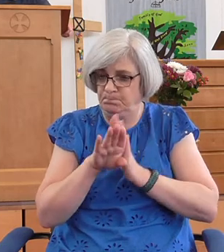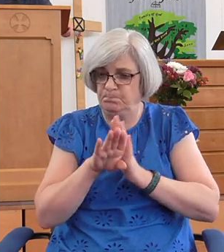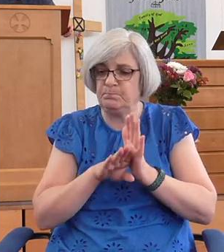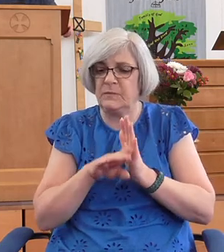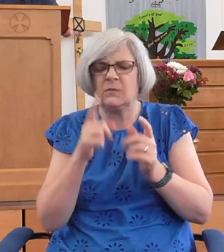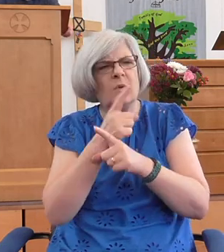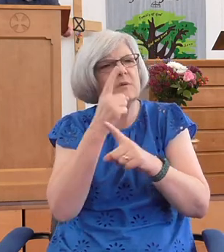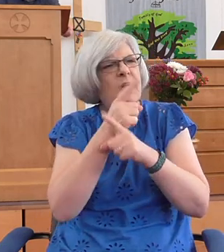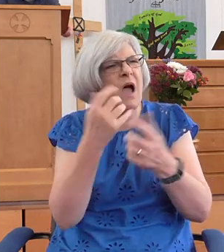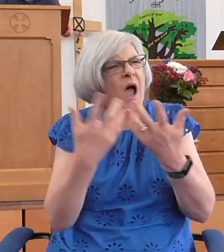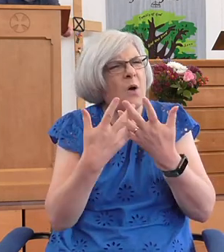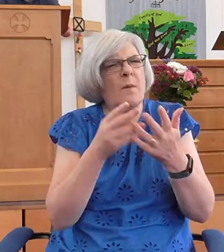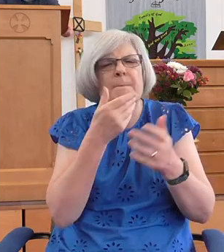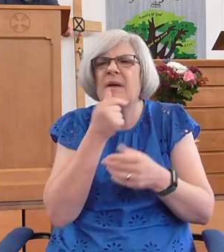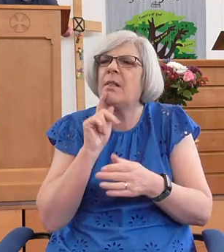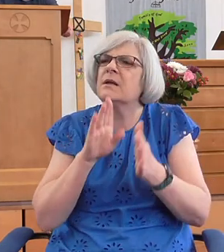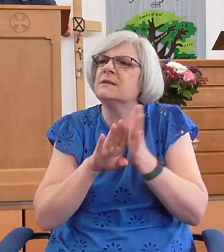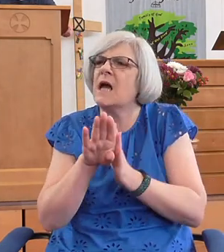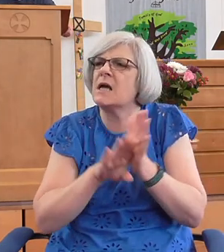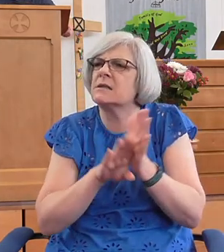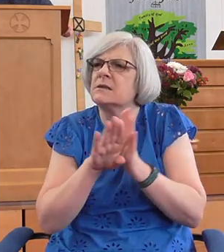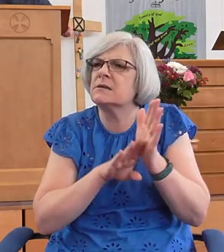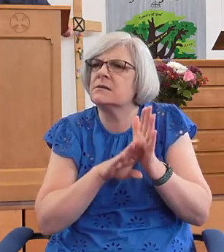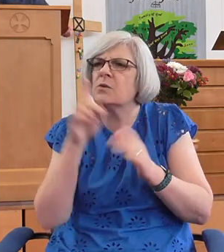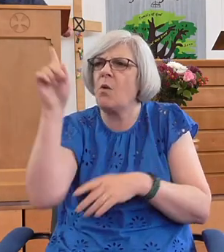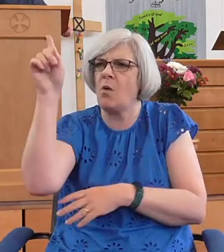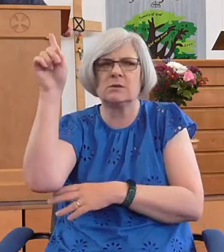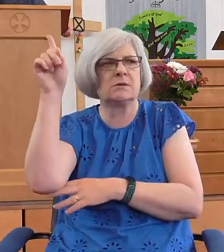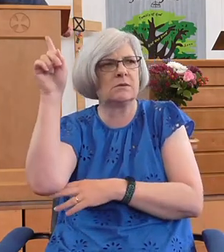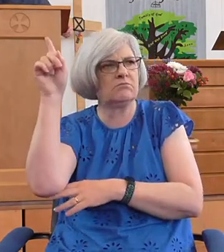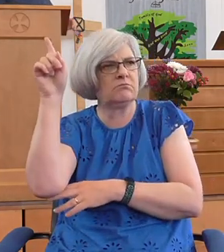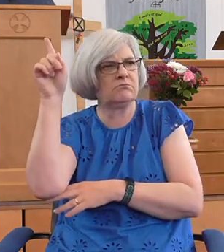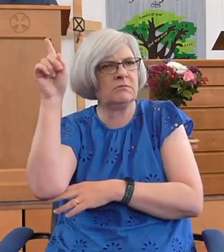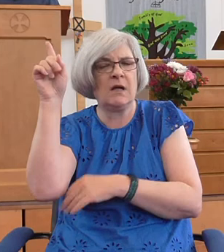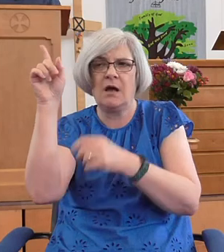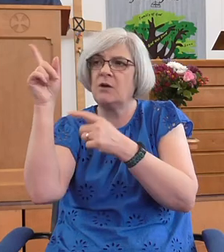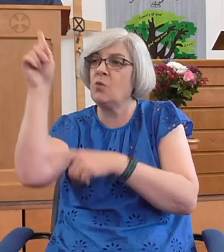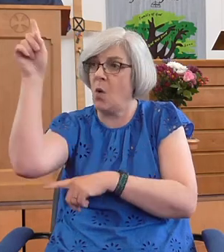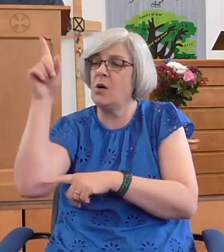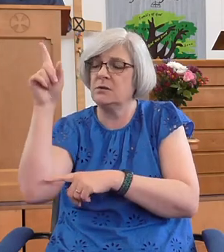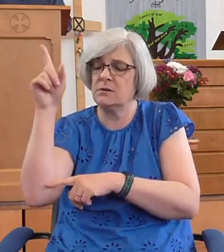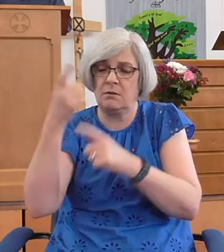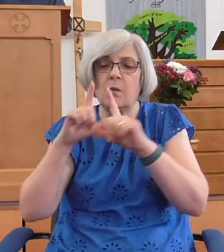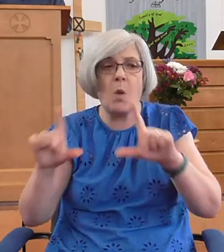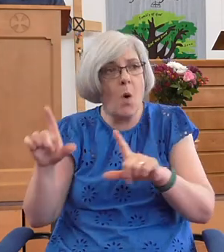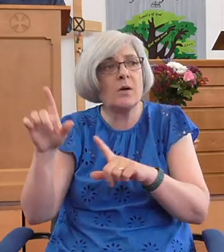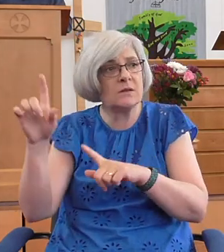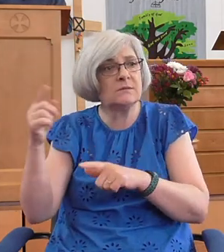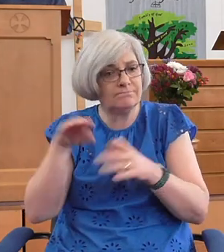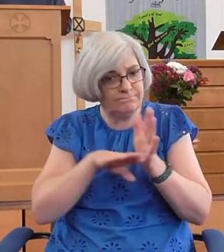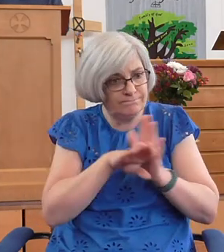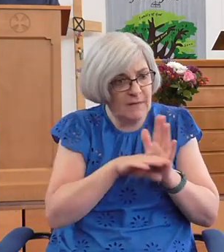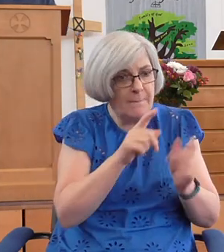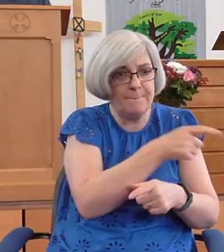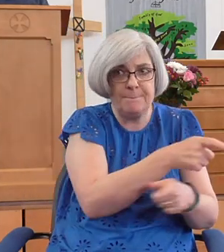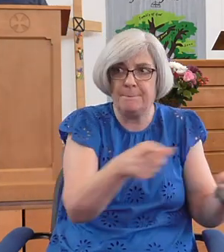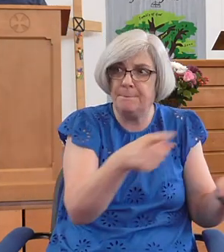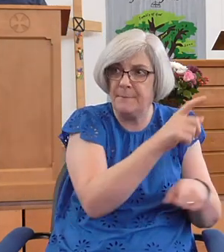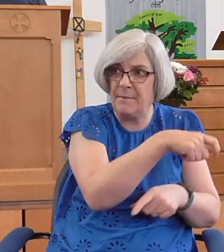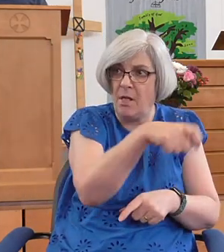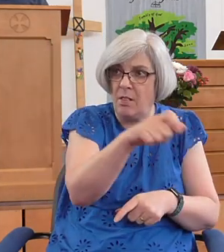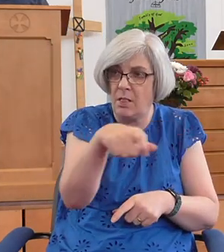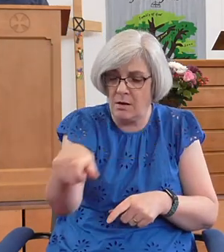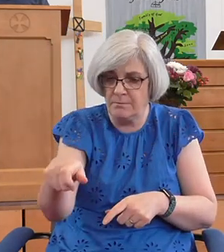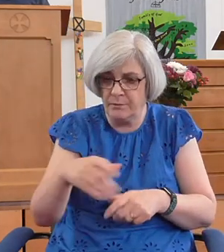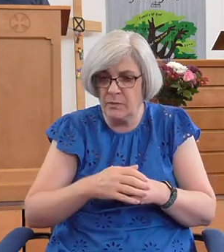Talks of how the people tested the Lord, and how the Lord tested the people, and how only